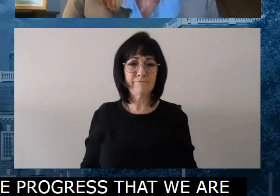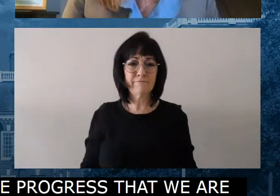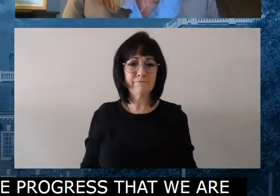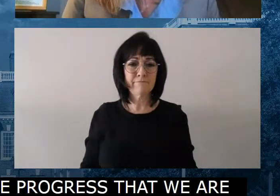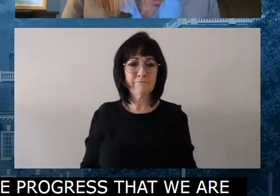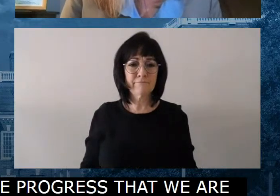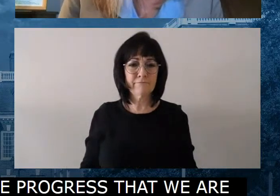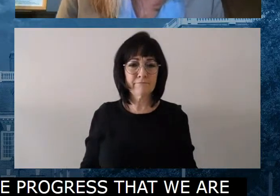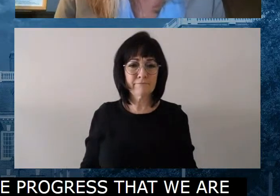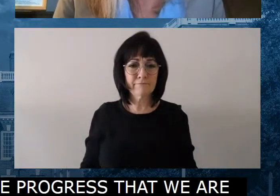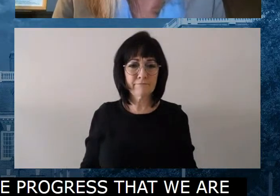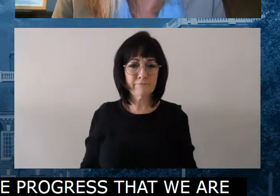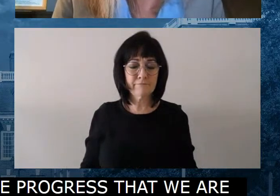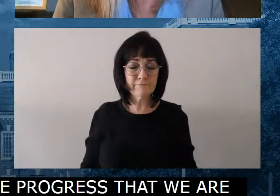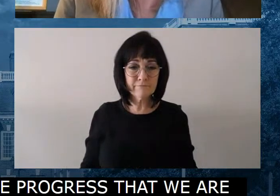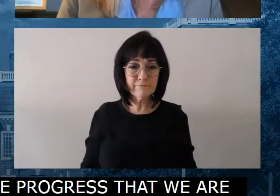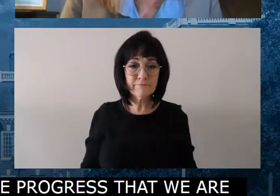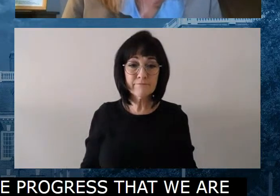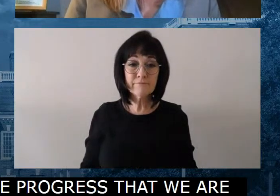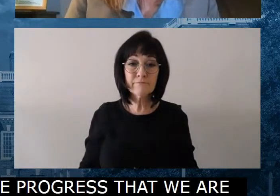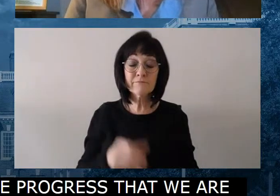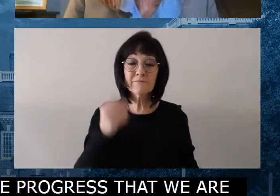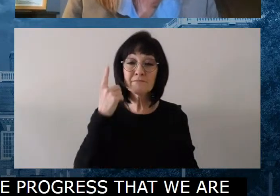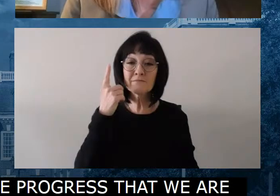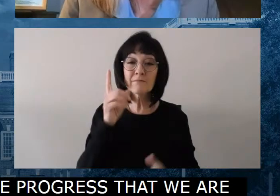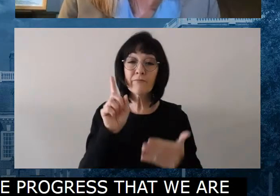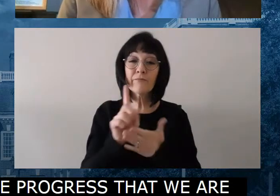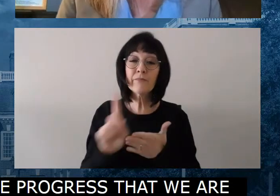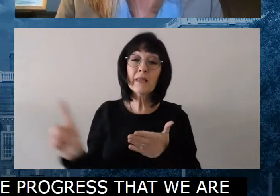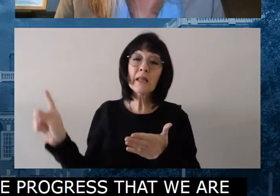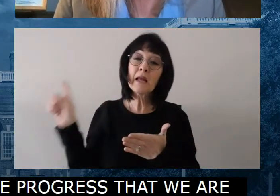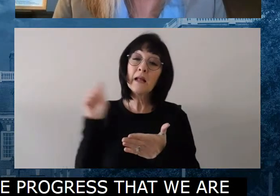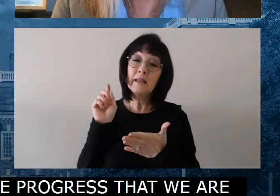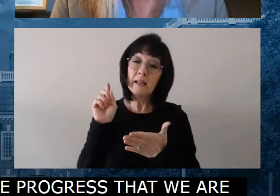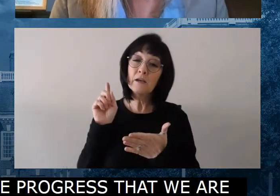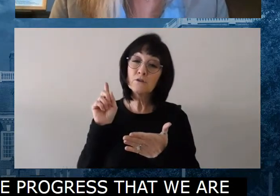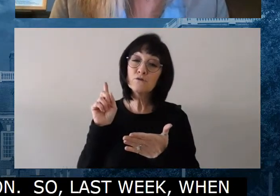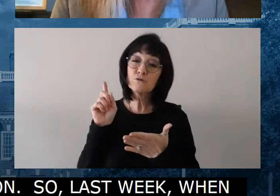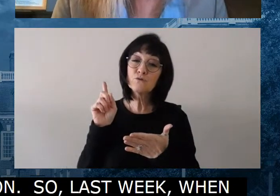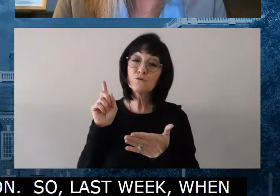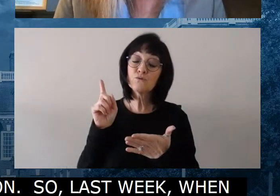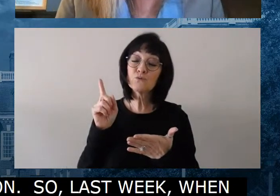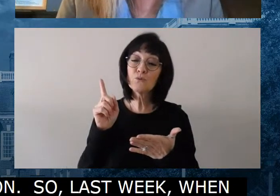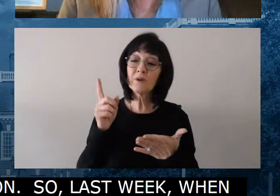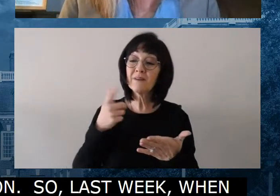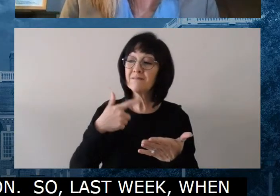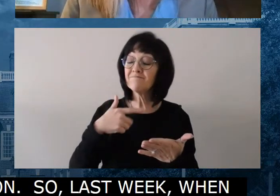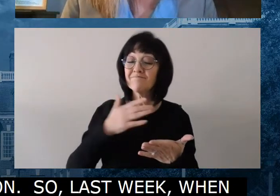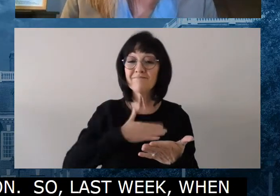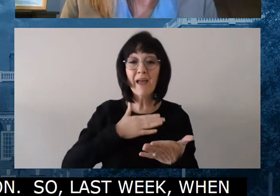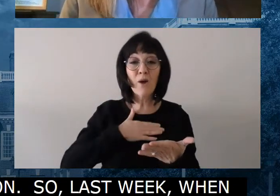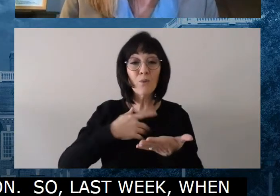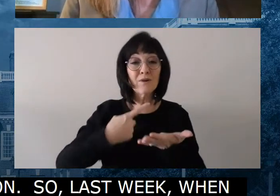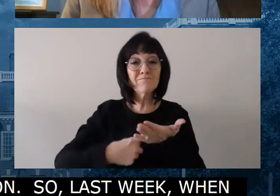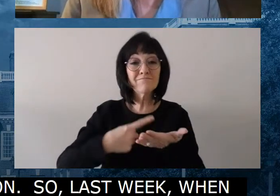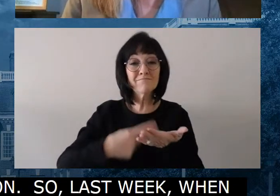So last week when we had our briefing, we talked about